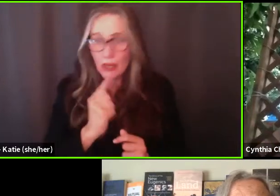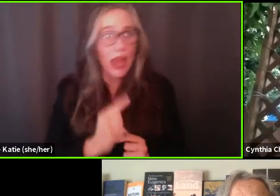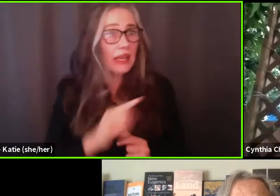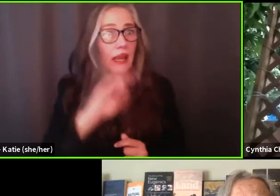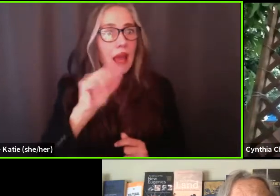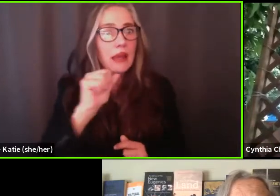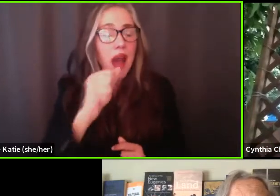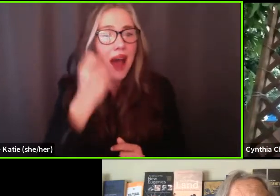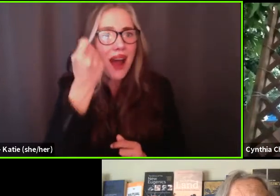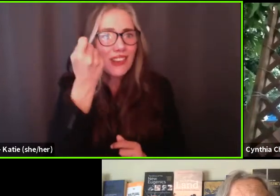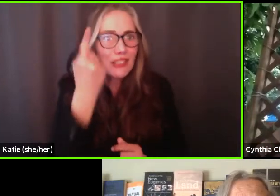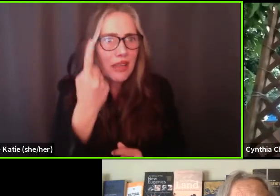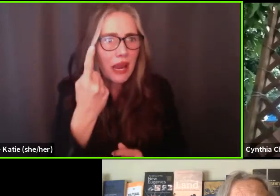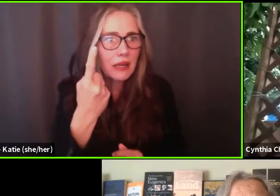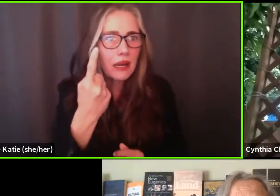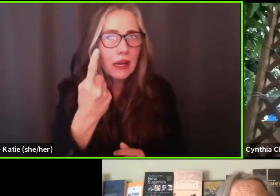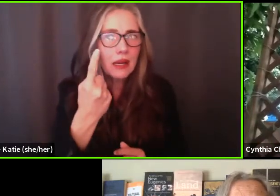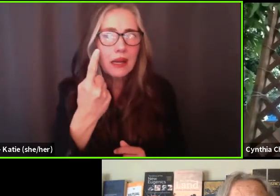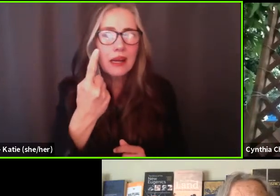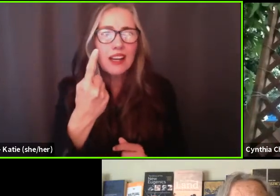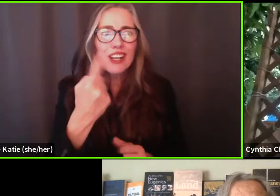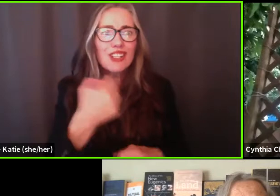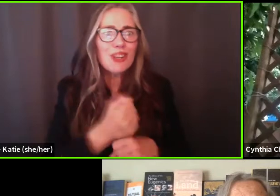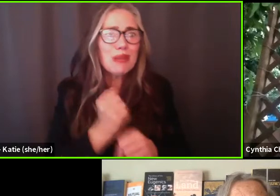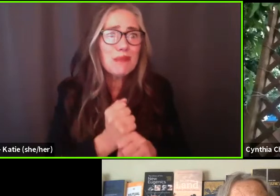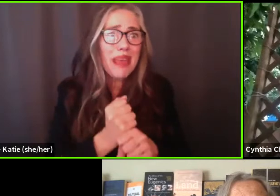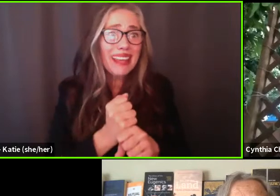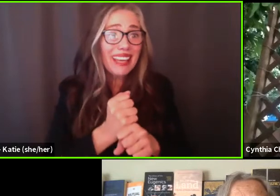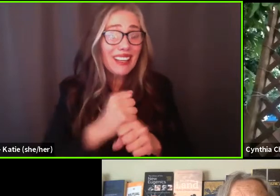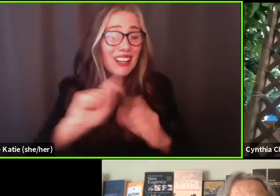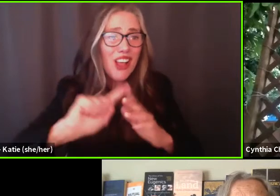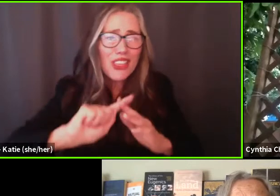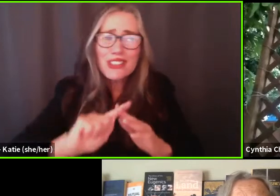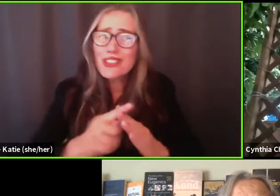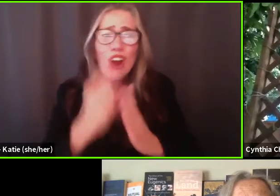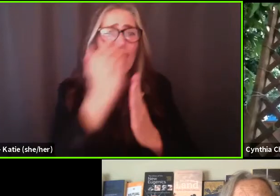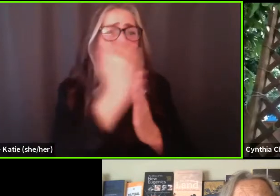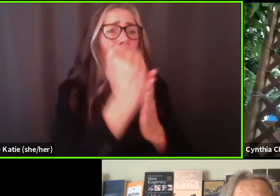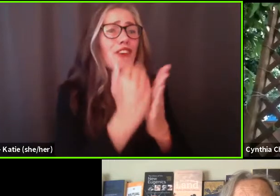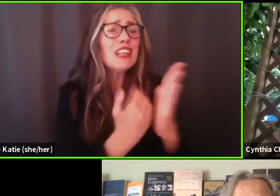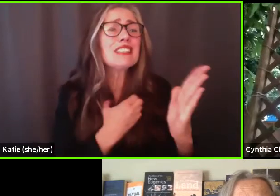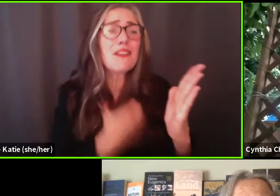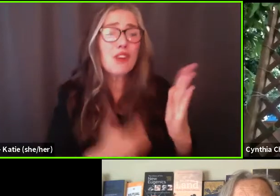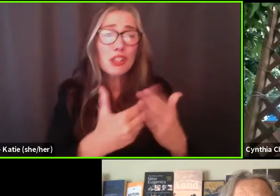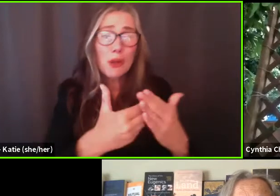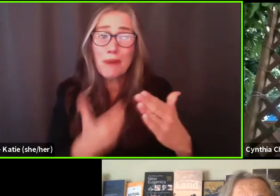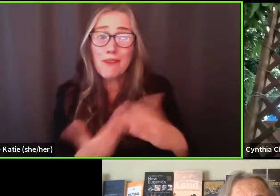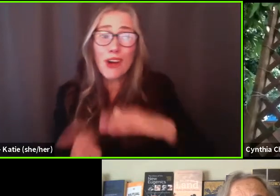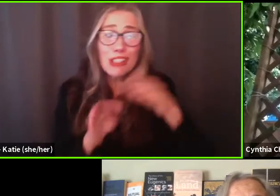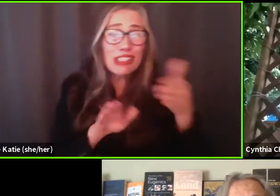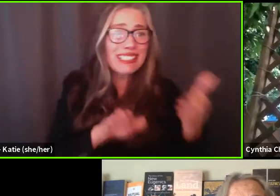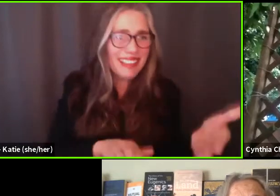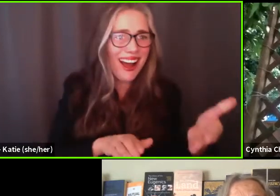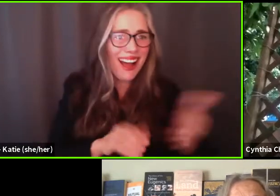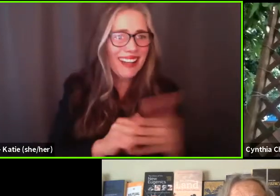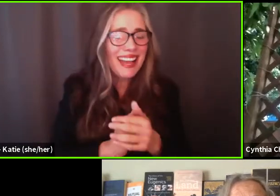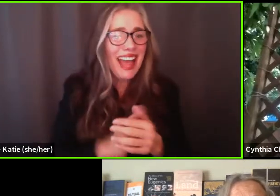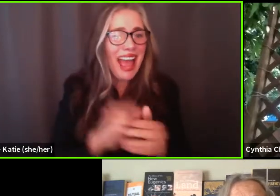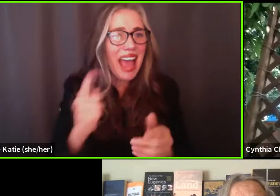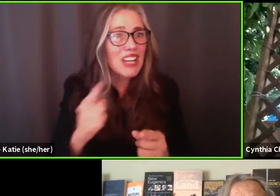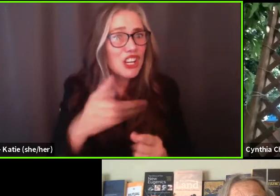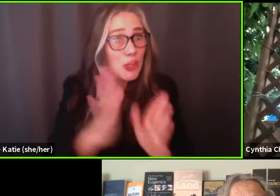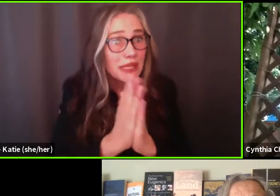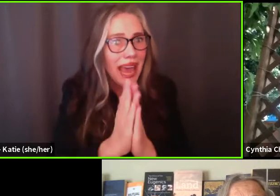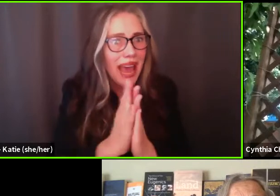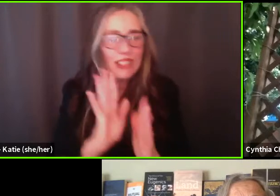realized that she was creating her bucket list right there um she was the only delegate asked to speak at the floor of the united un more than once